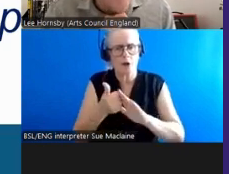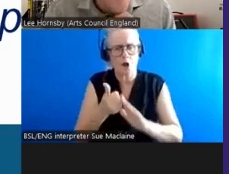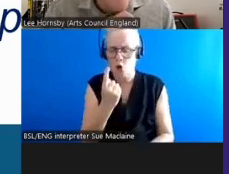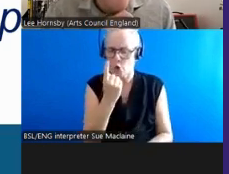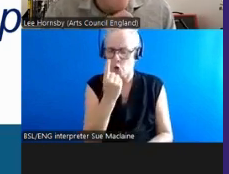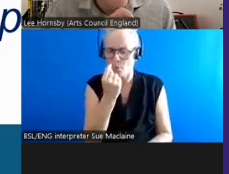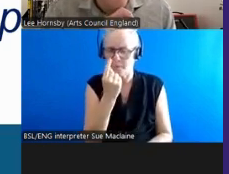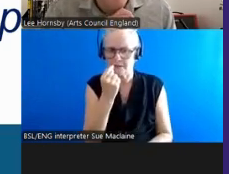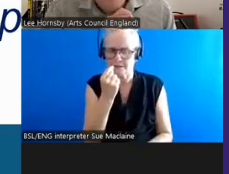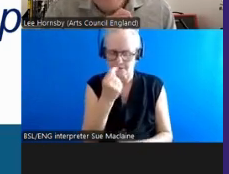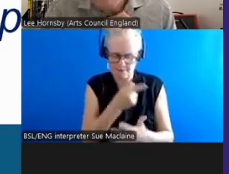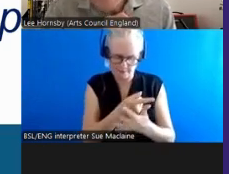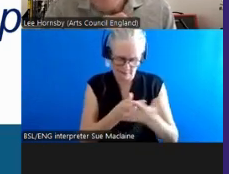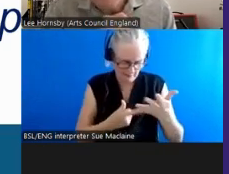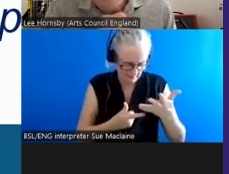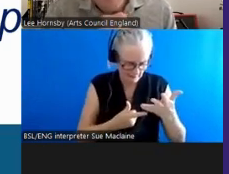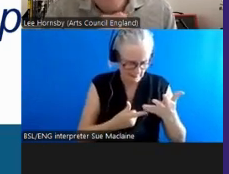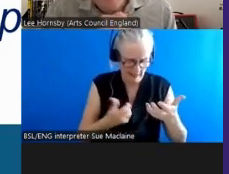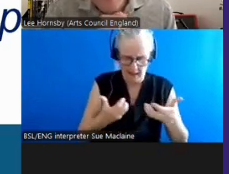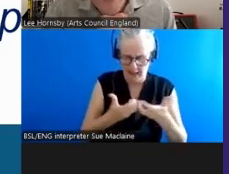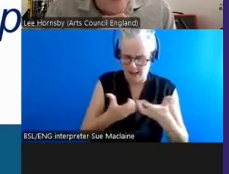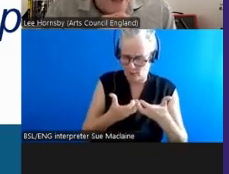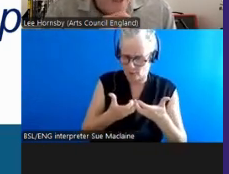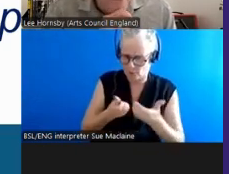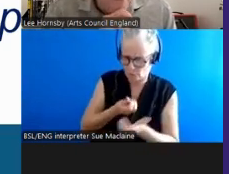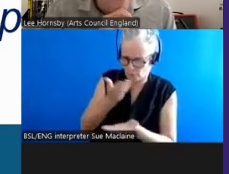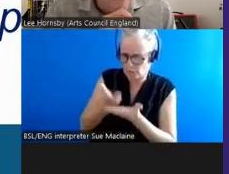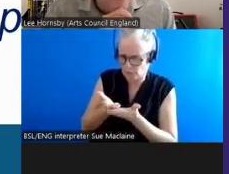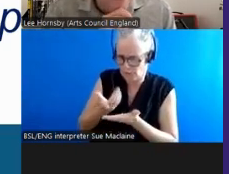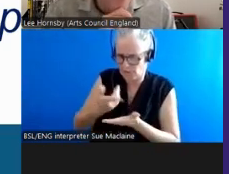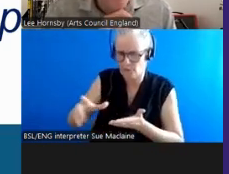that. So thinking outside of our box for a while,